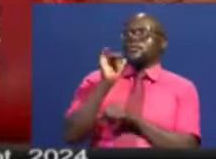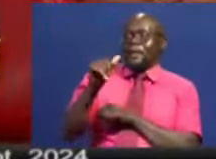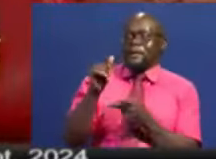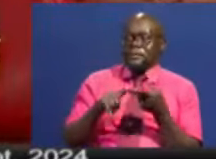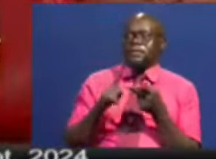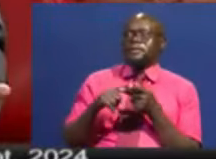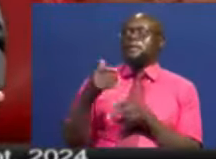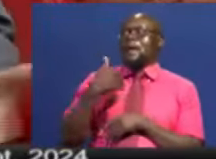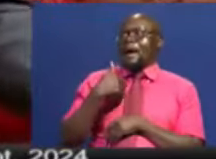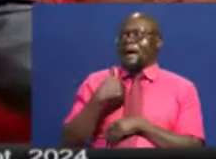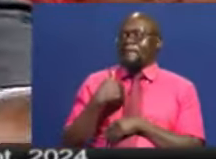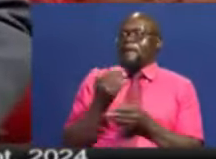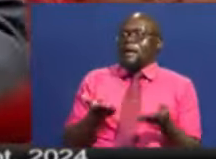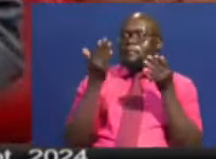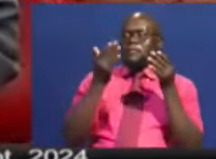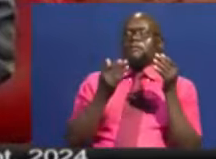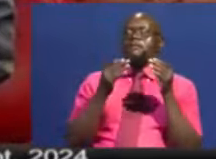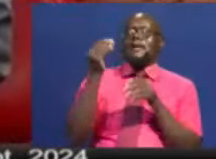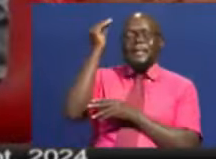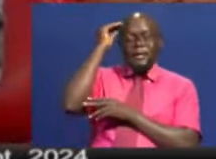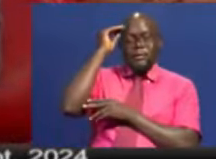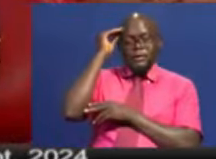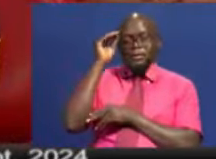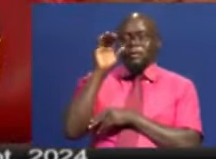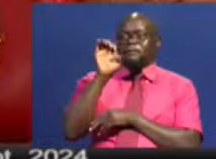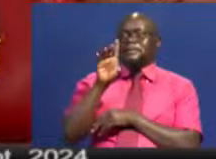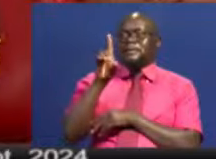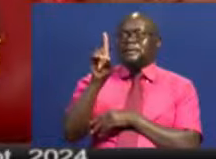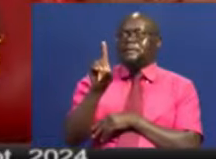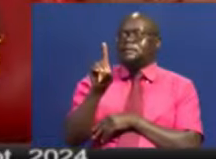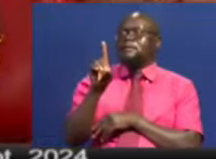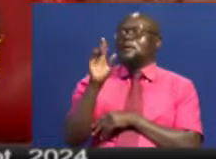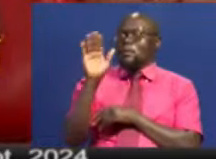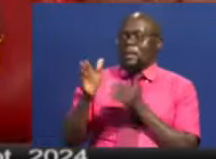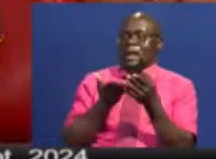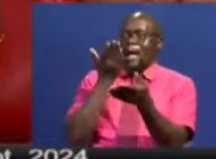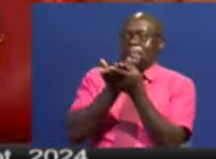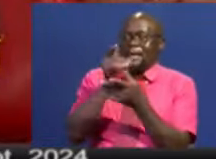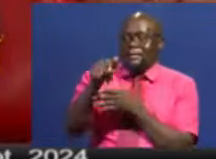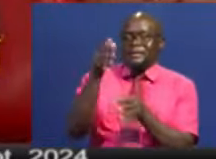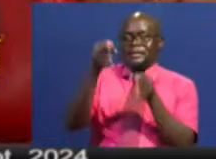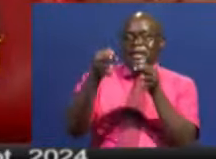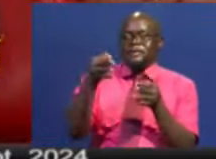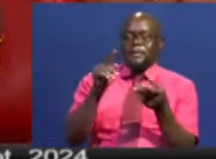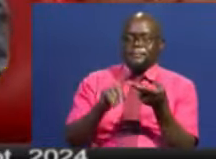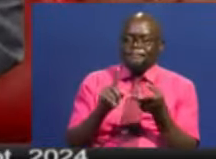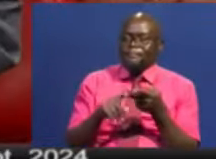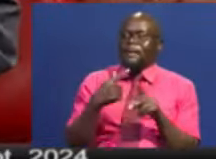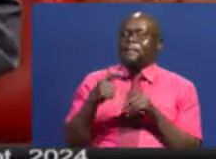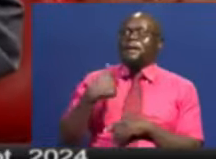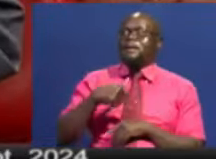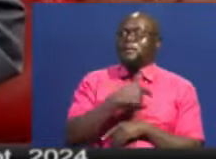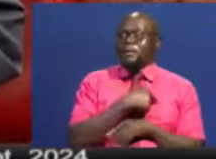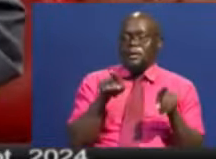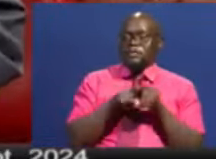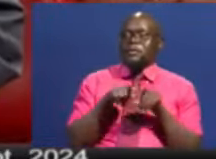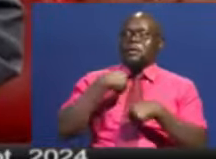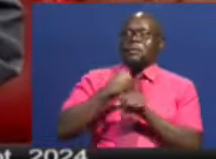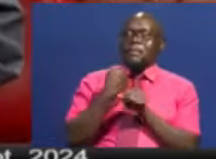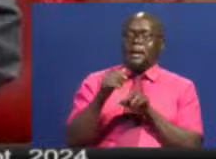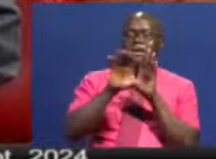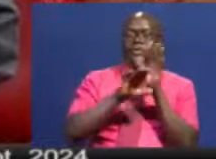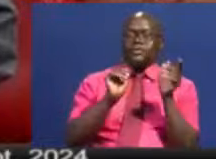Will education improve if today's CDF is abolished? Mr. Speaker, we are going to appeal this judgment, but we will also do a